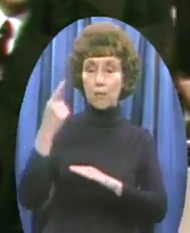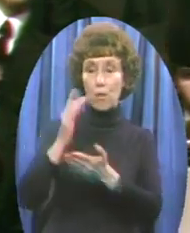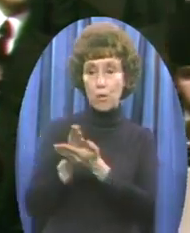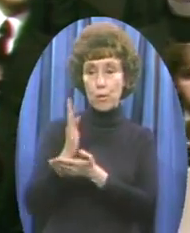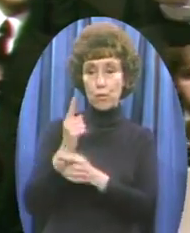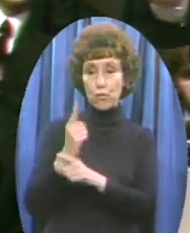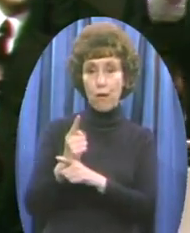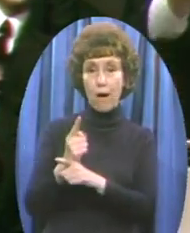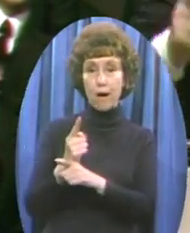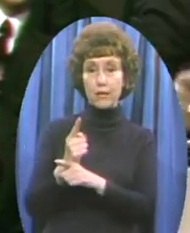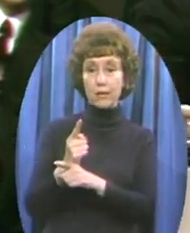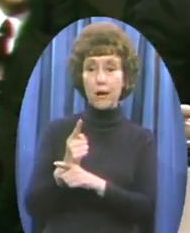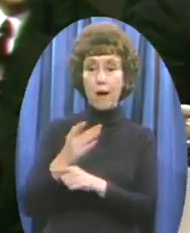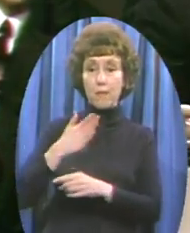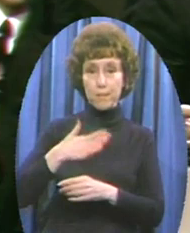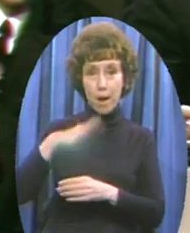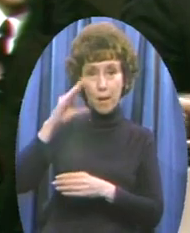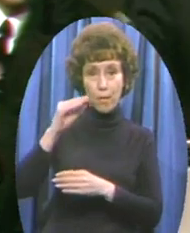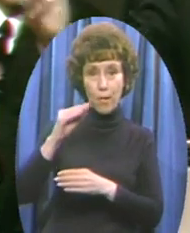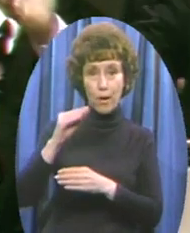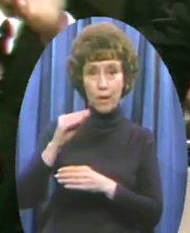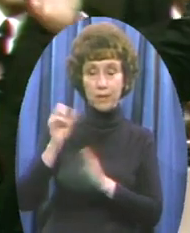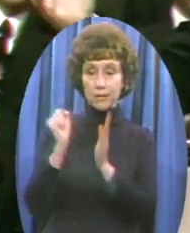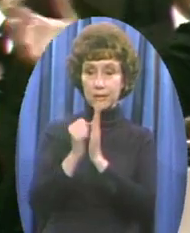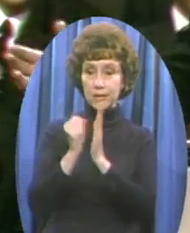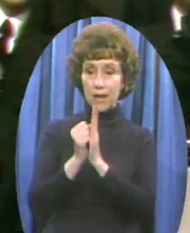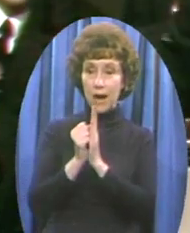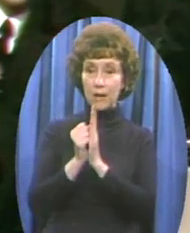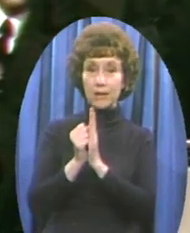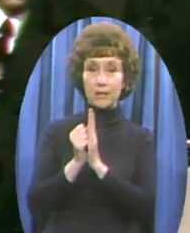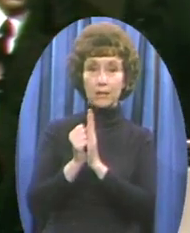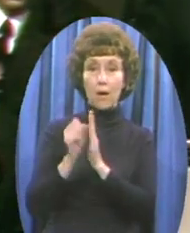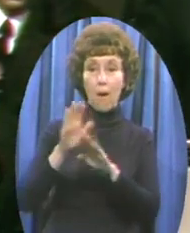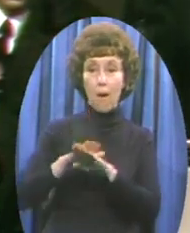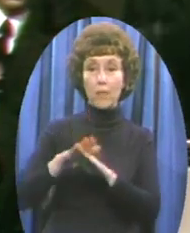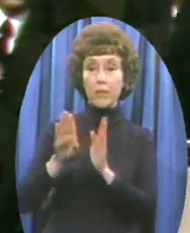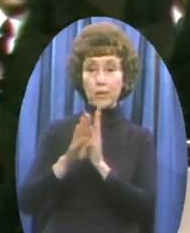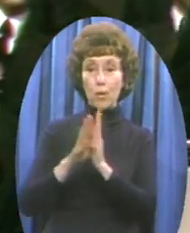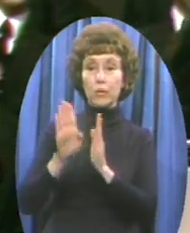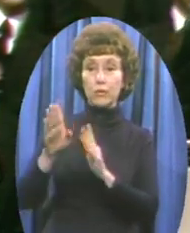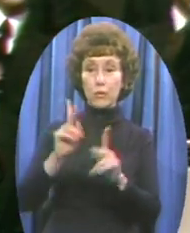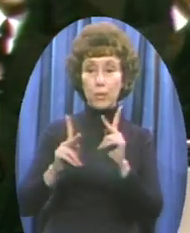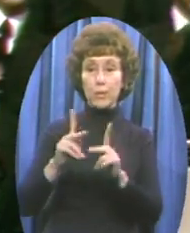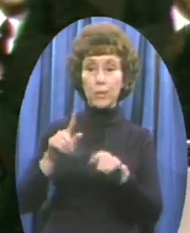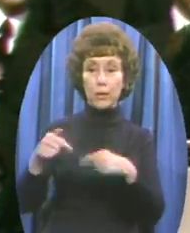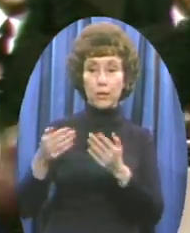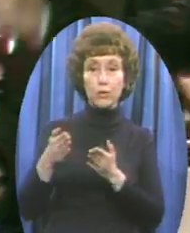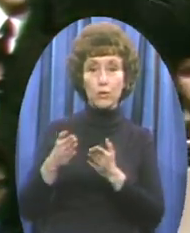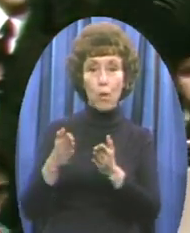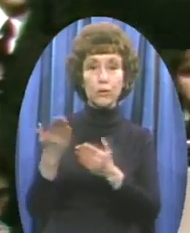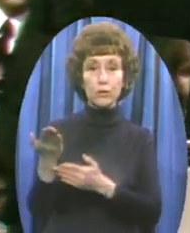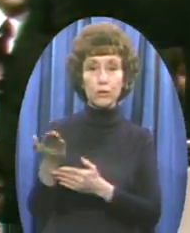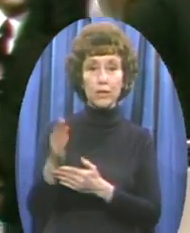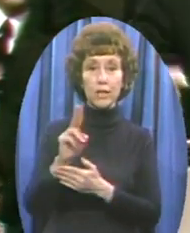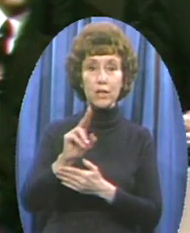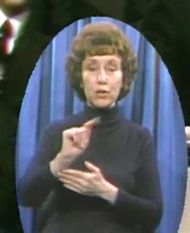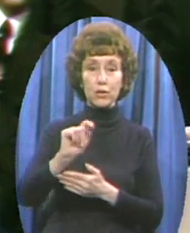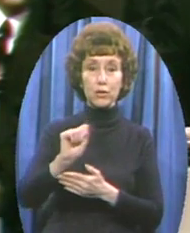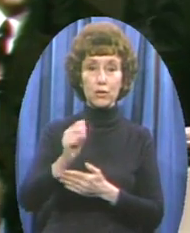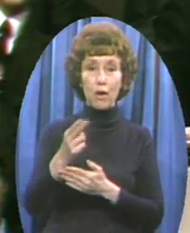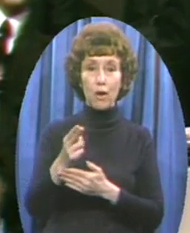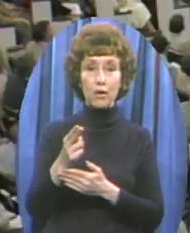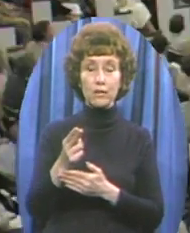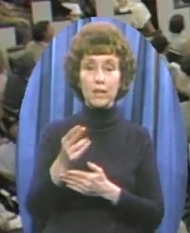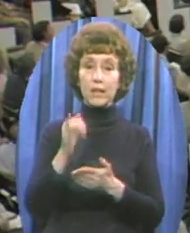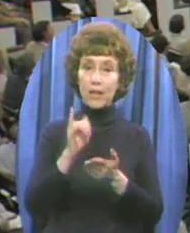Amen. That's what America's all about. Amen. We don't have to agree with each other, but brother, America means that we have the right to